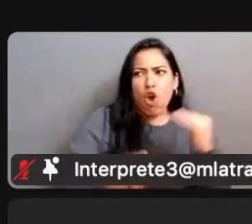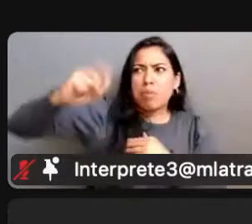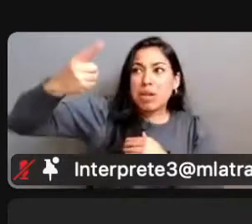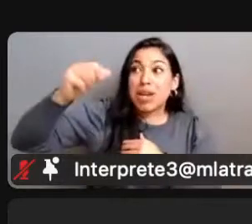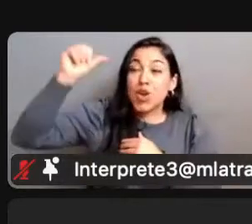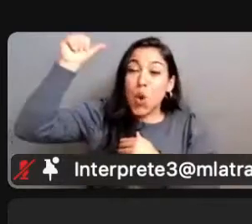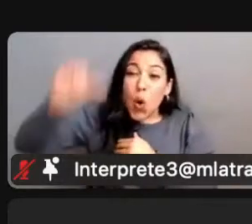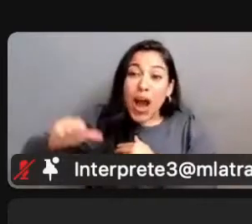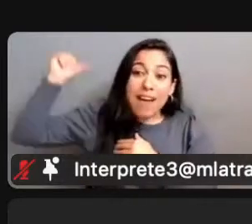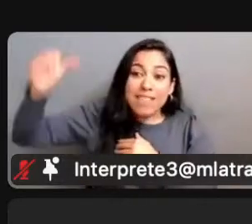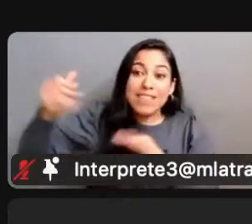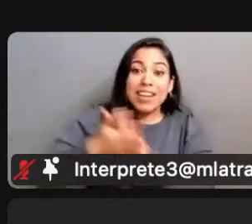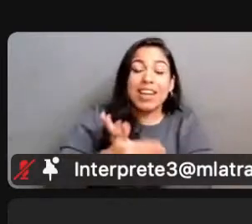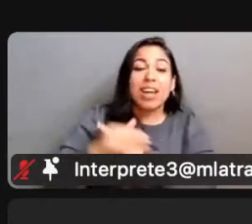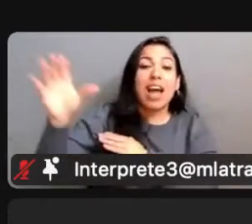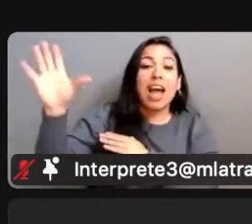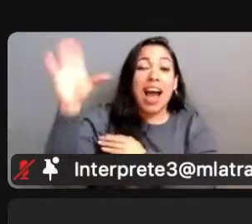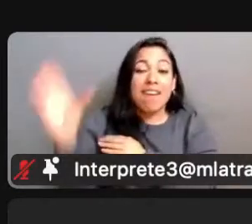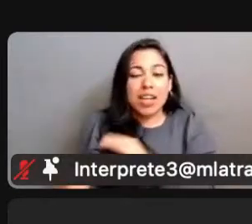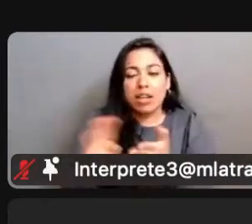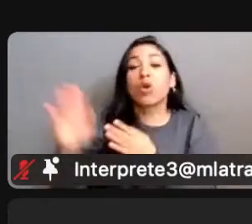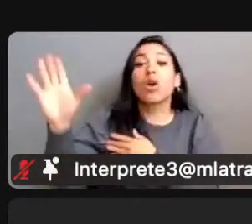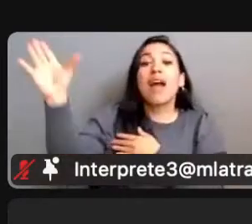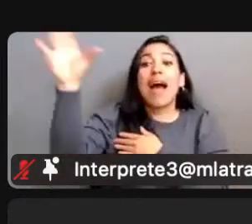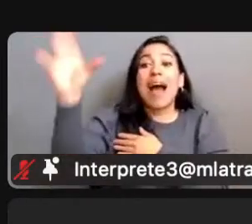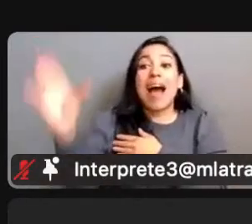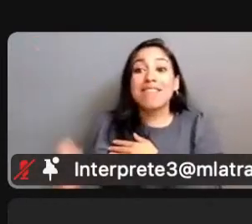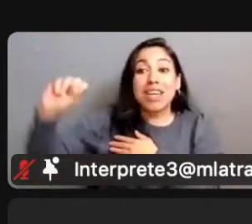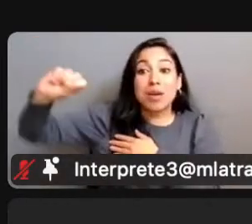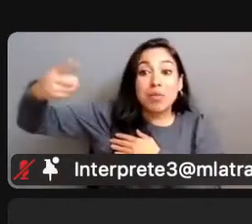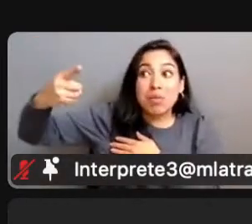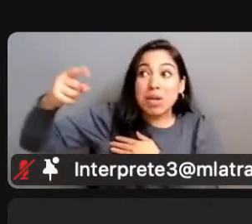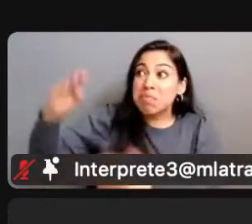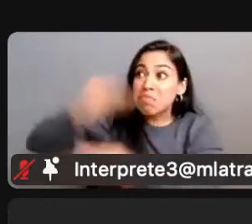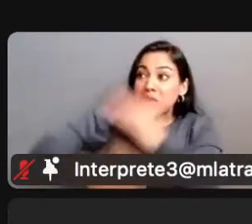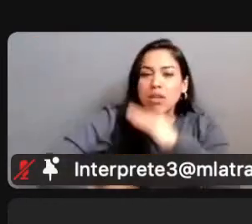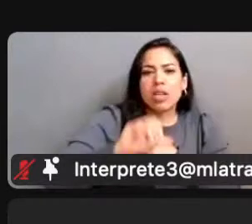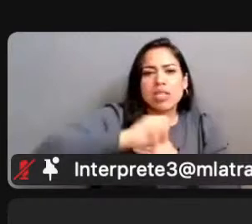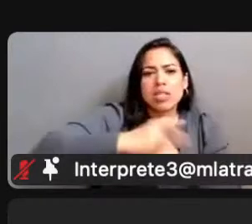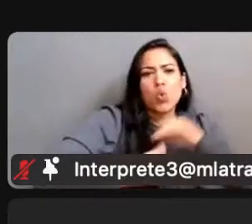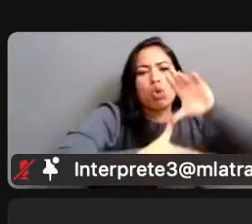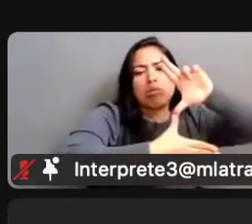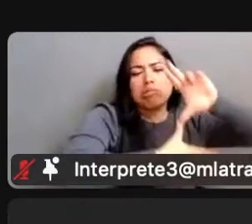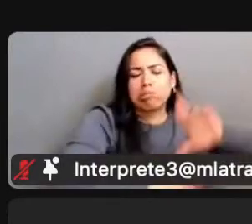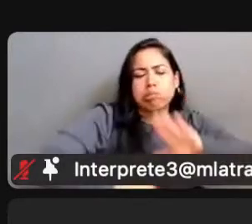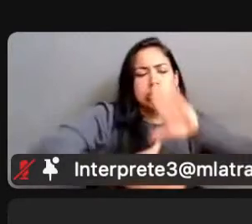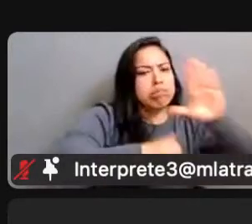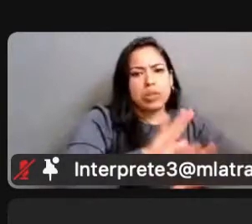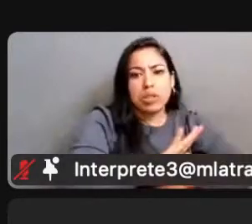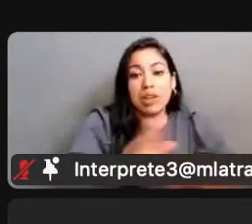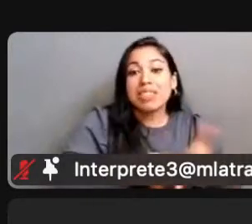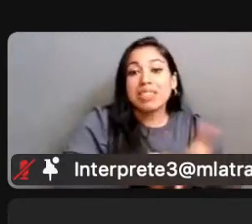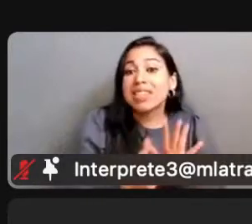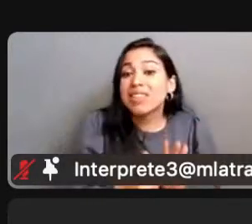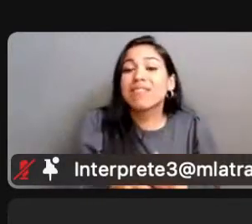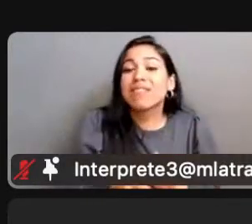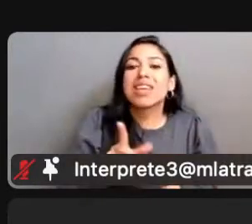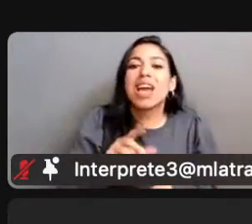This situation was deteriorated as a result of the appearance of the pandemic, and it is